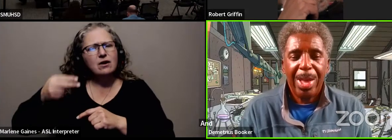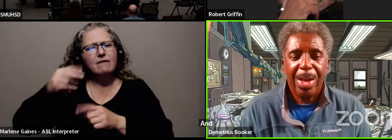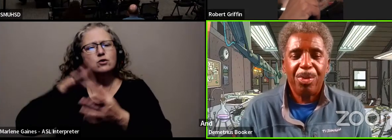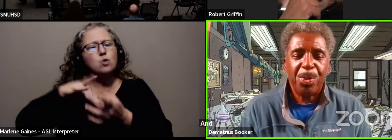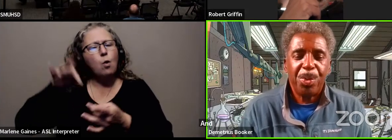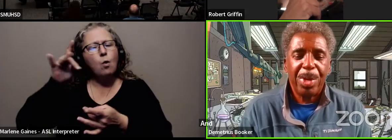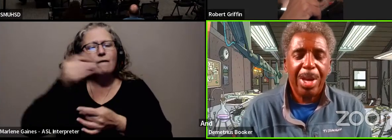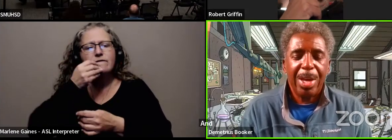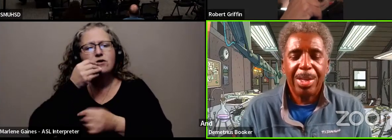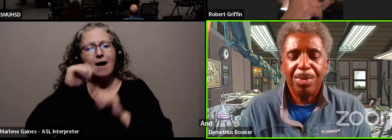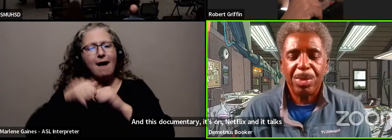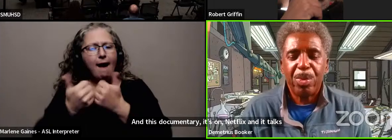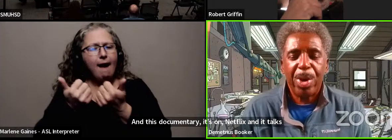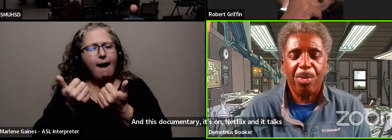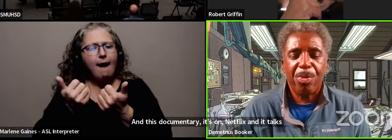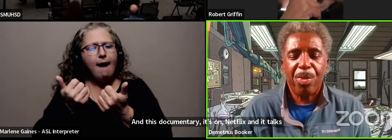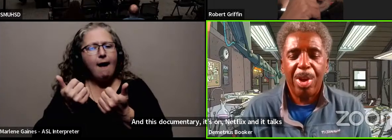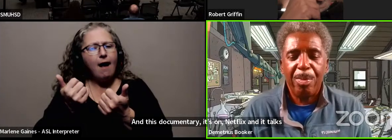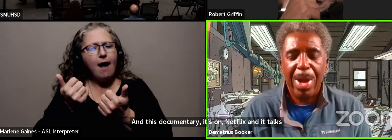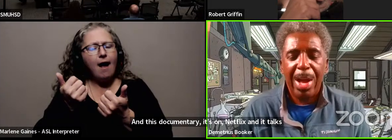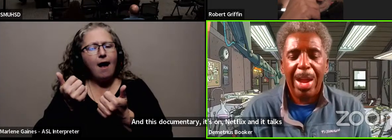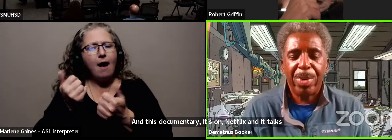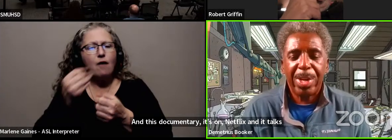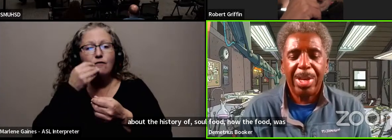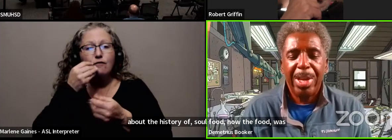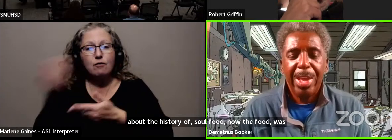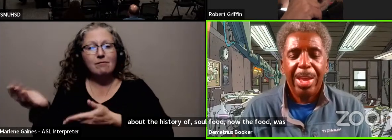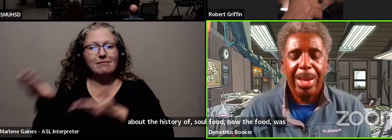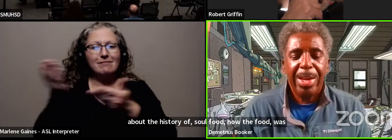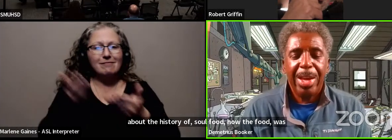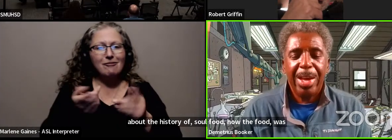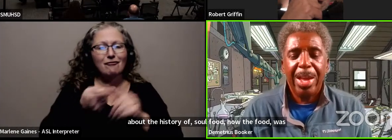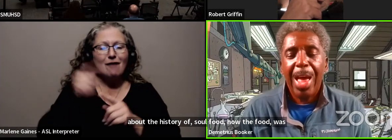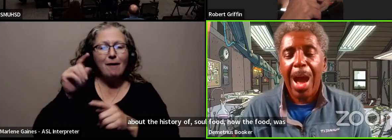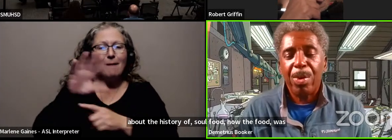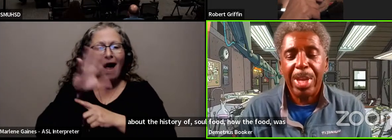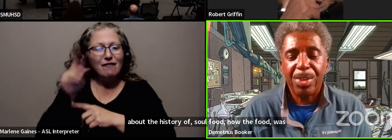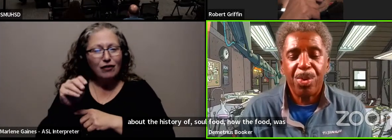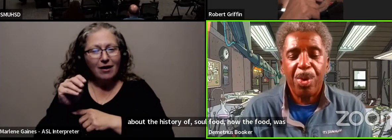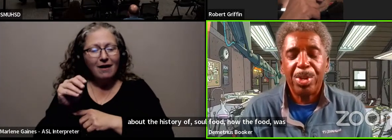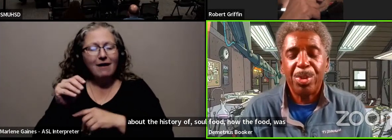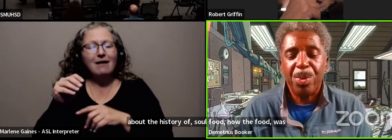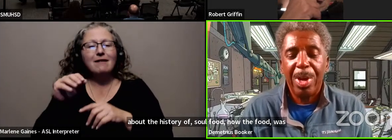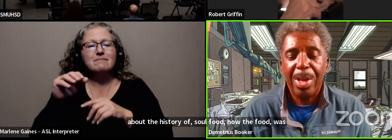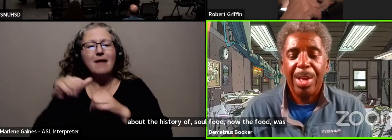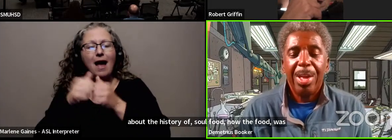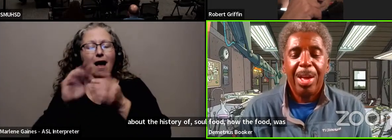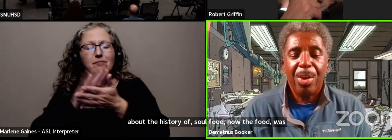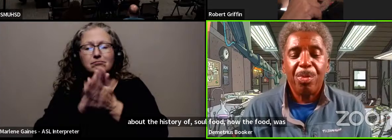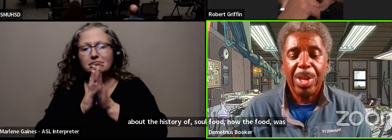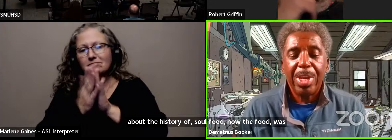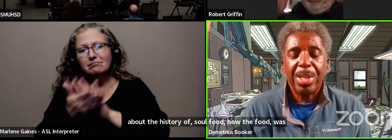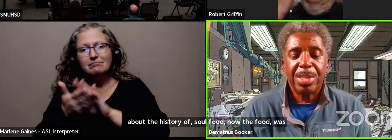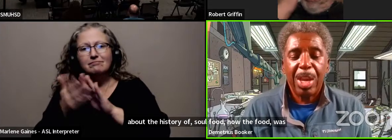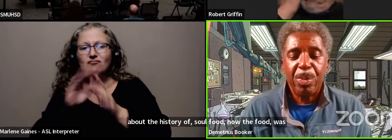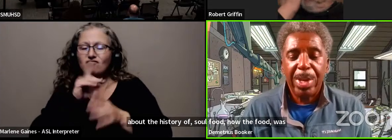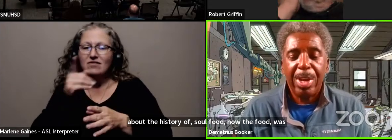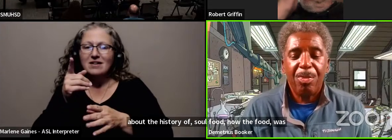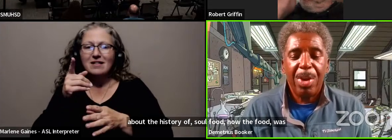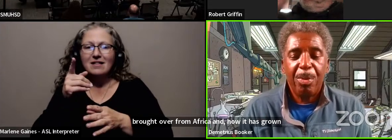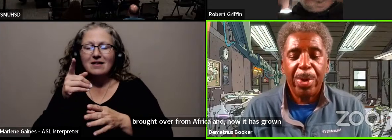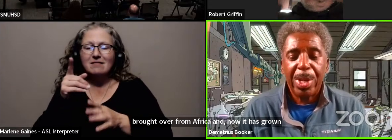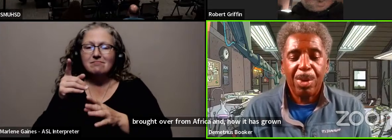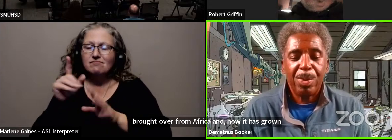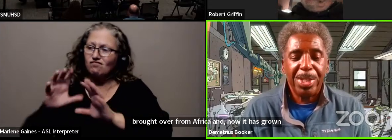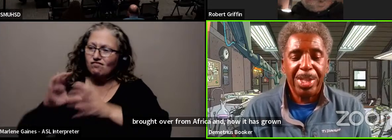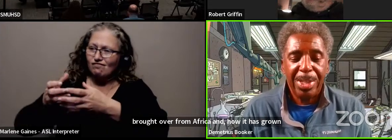food, how the food was brought over from Africa, and how it has grown into a really segment